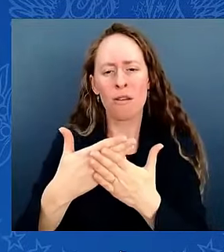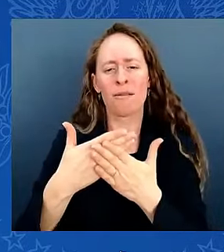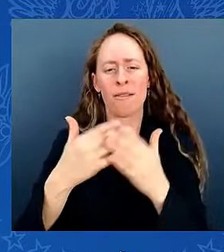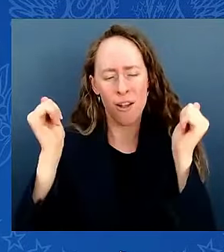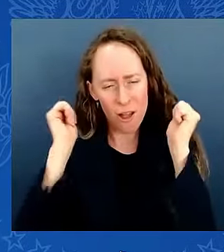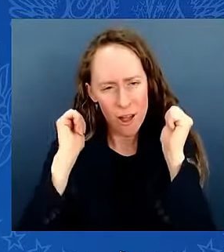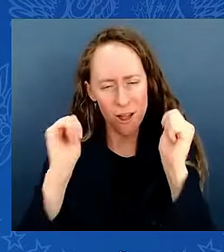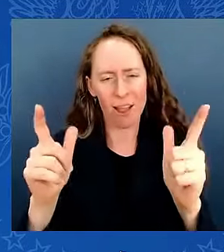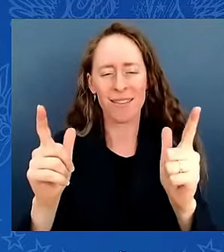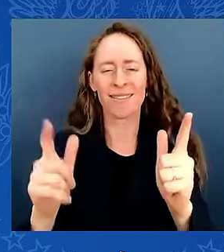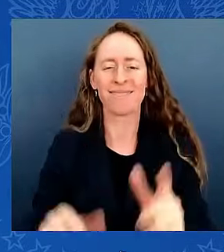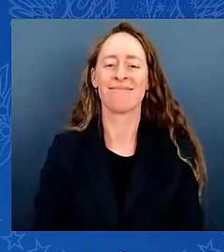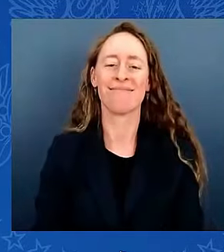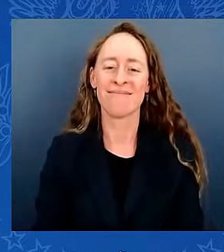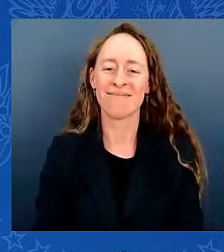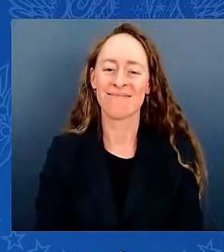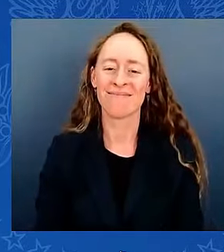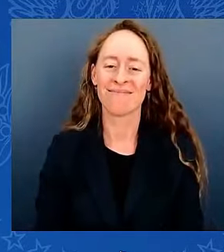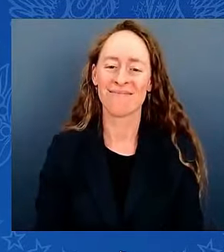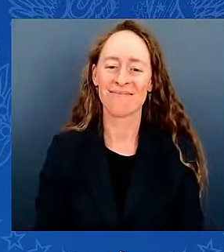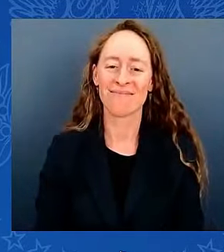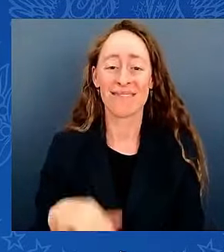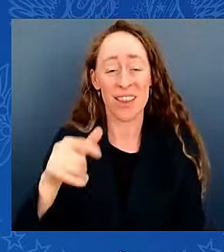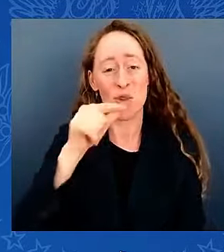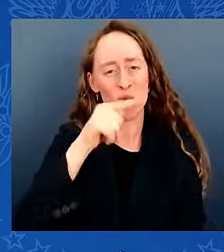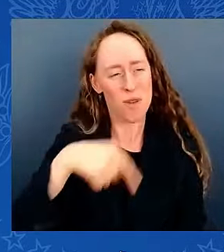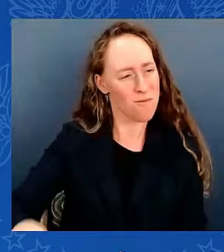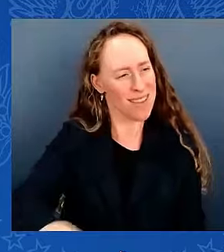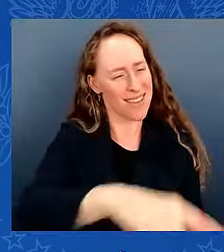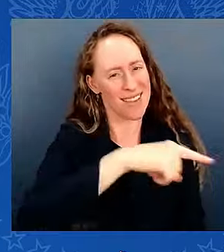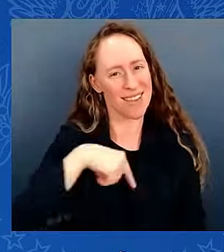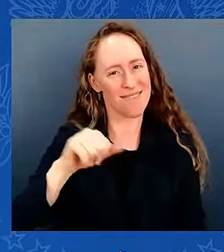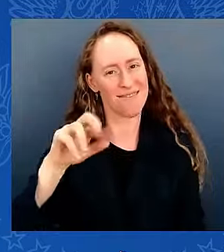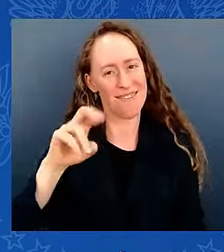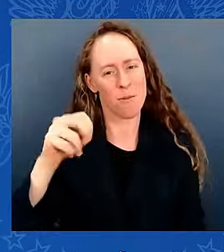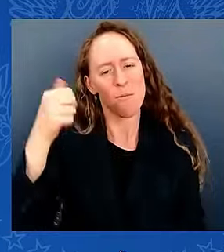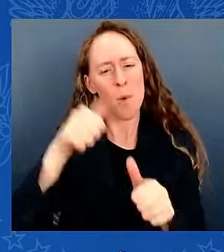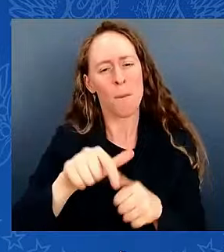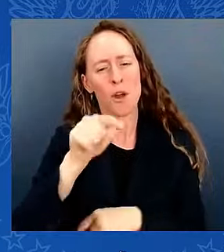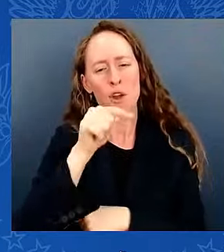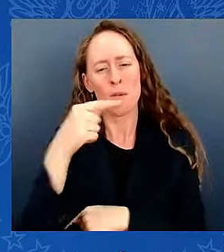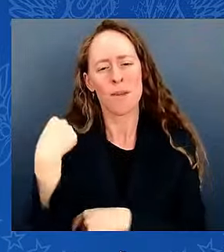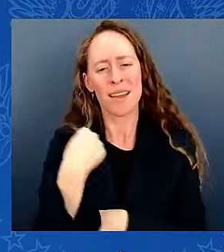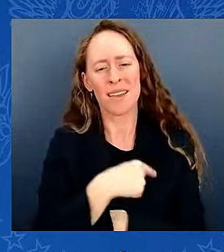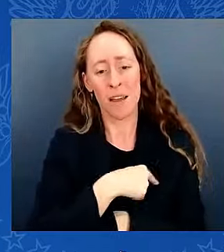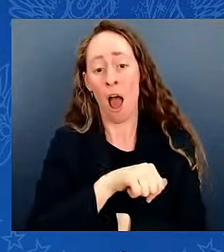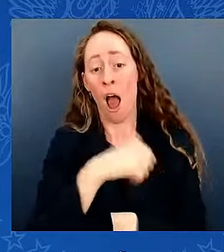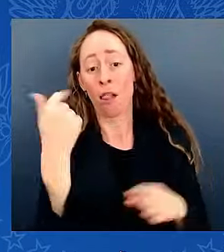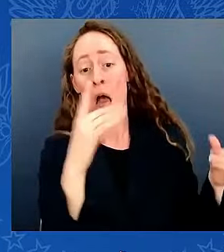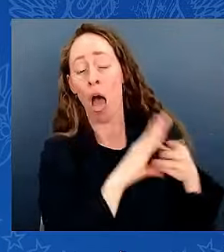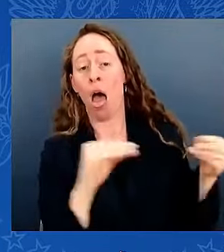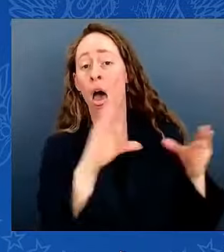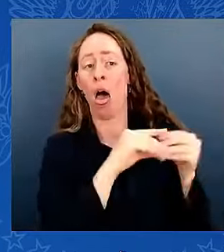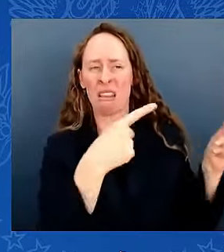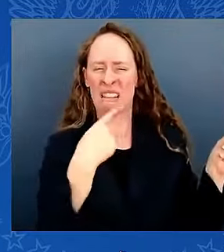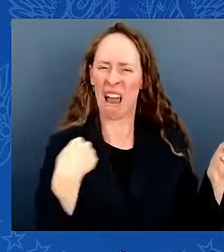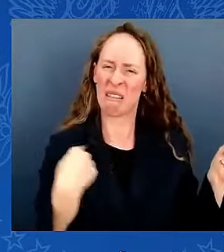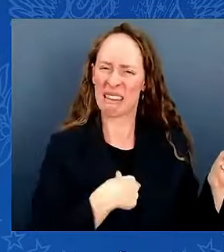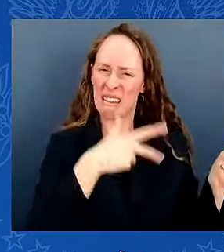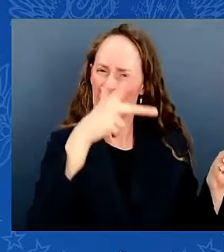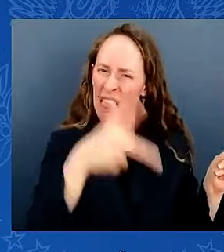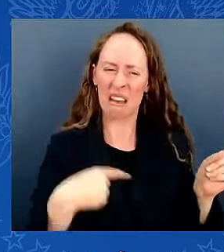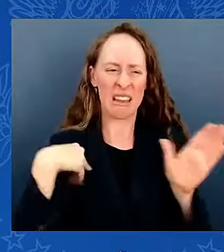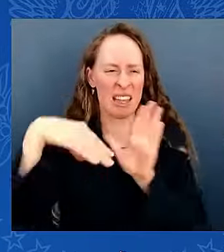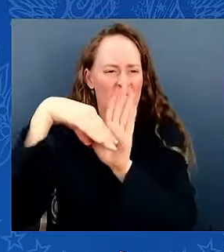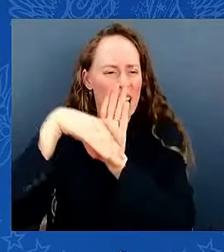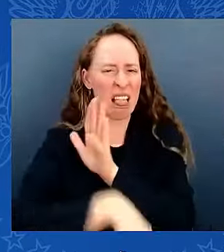are. Just remember. I get so tired of the other guy talking about we're a failing nation. We are the greatest nation in the history of